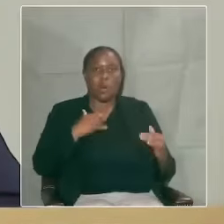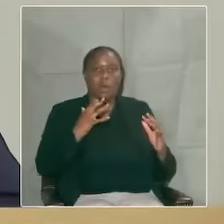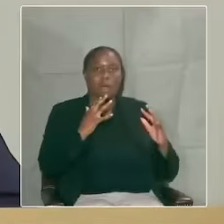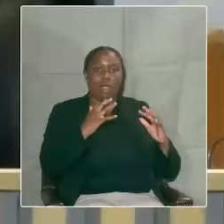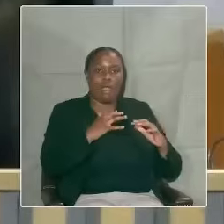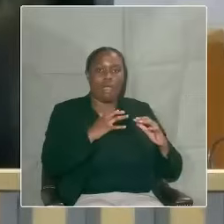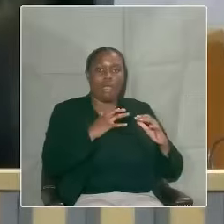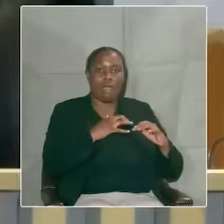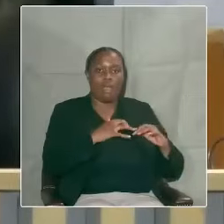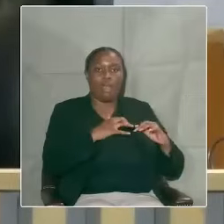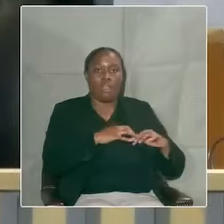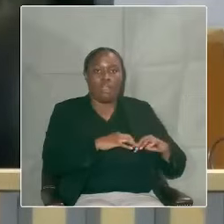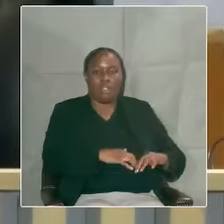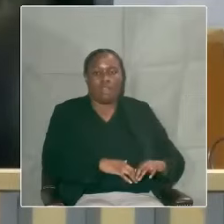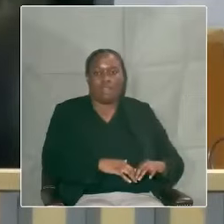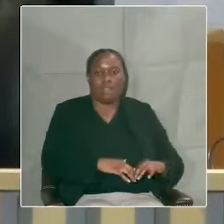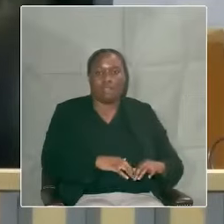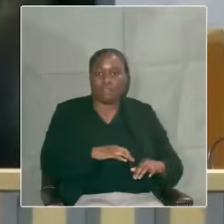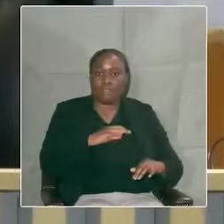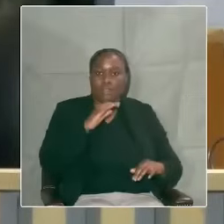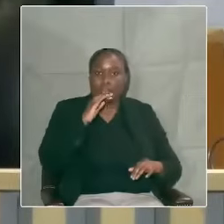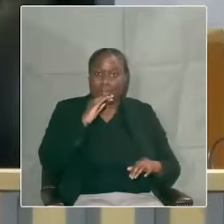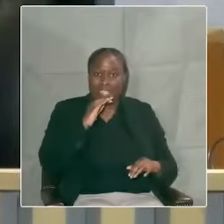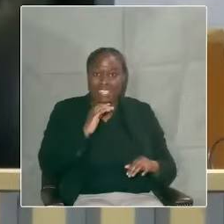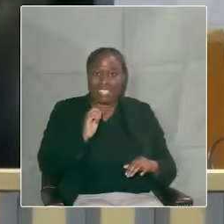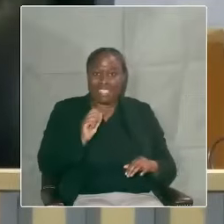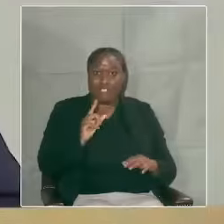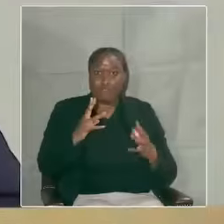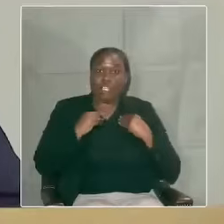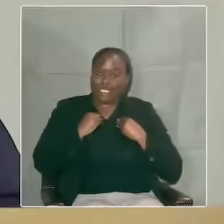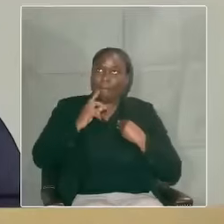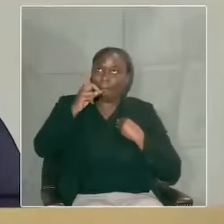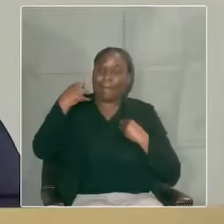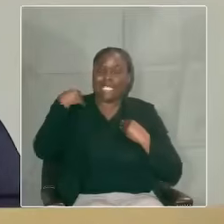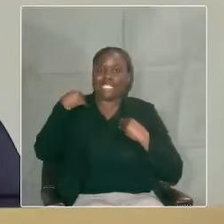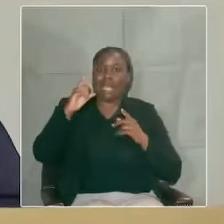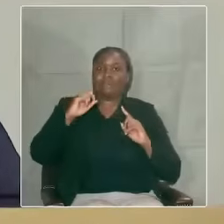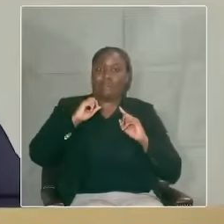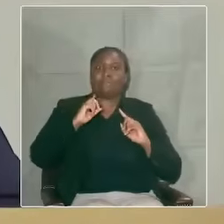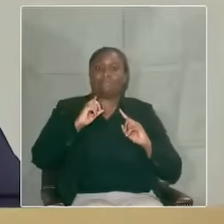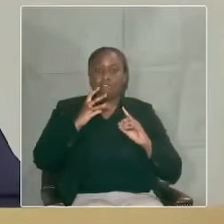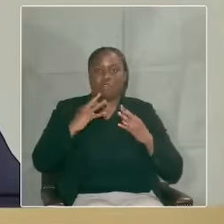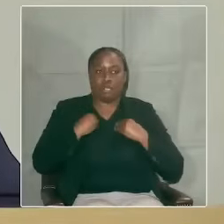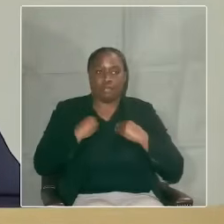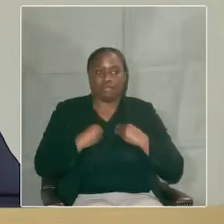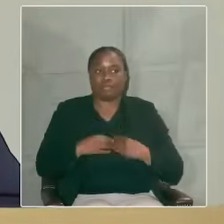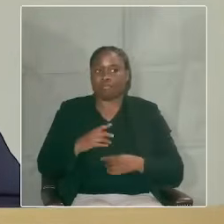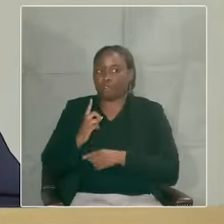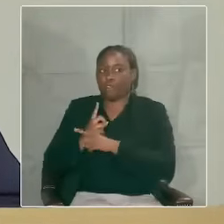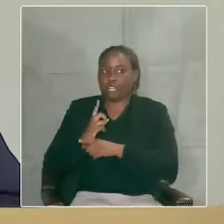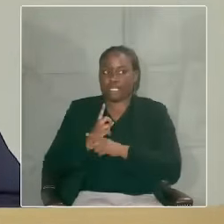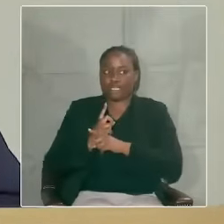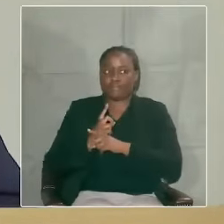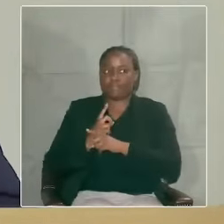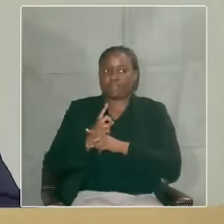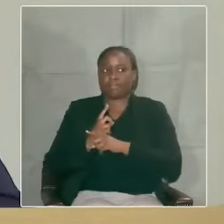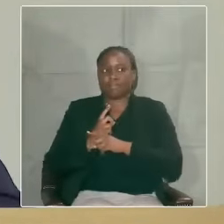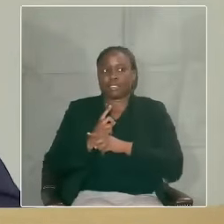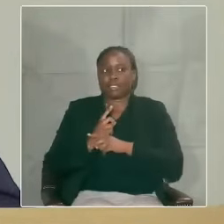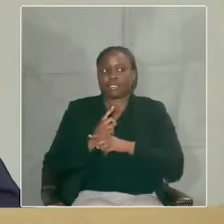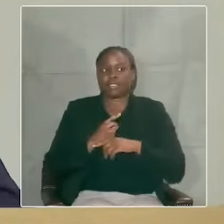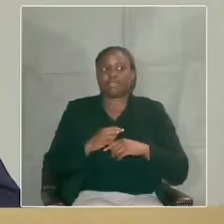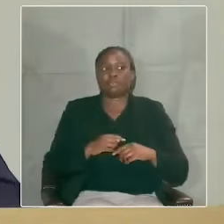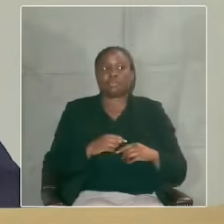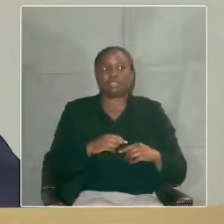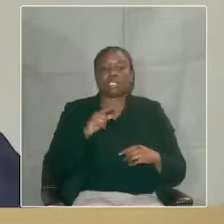decision if you've accepted it. So that's where I am. Yeah, correct, Commissioner. There, yes, in